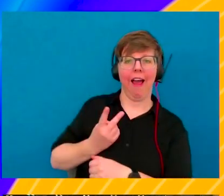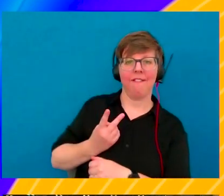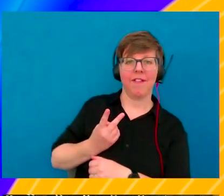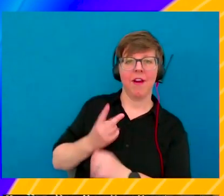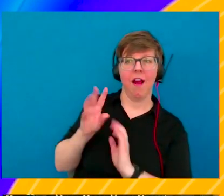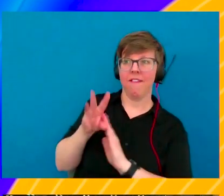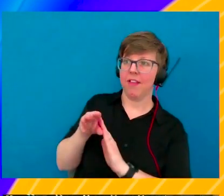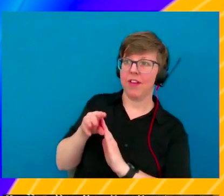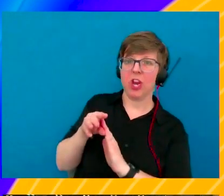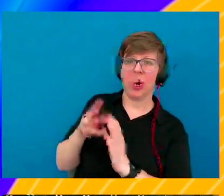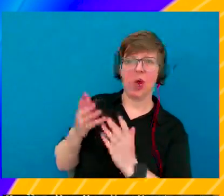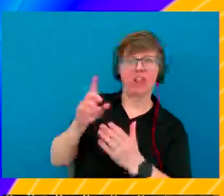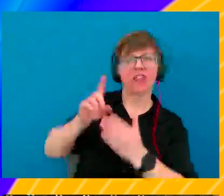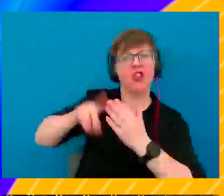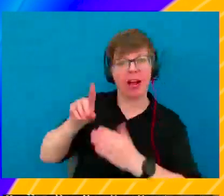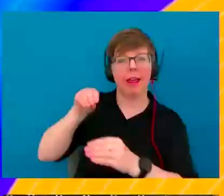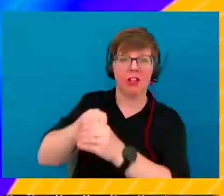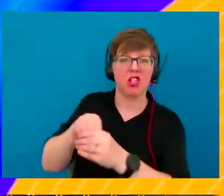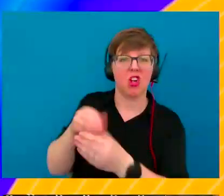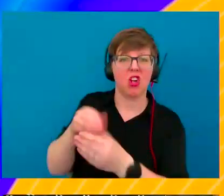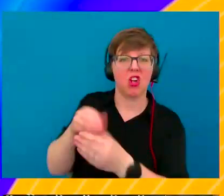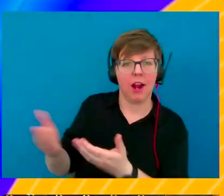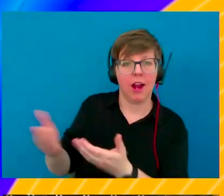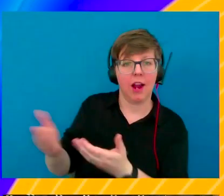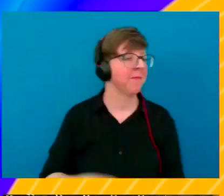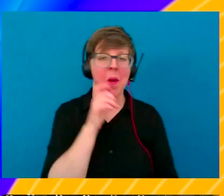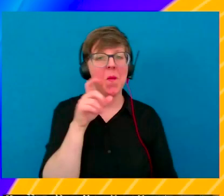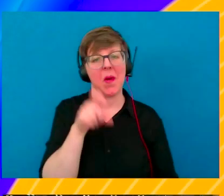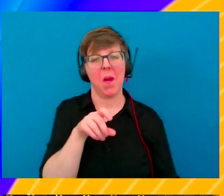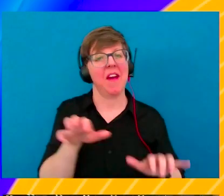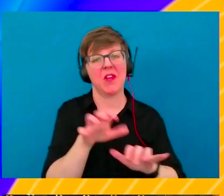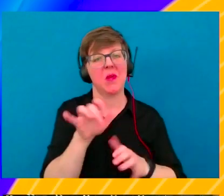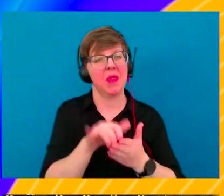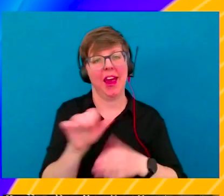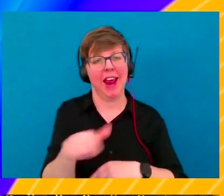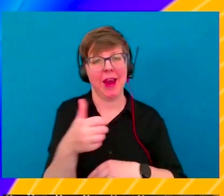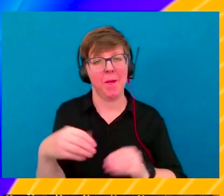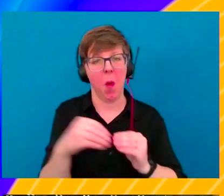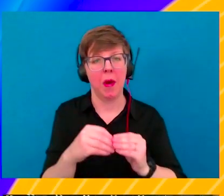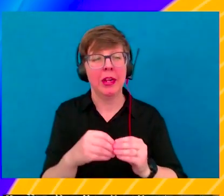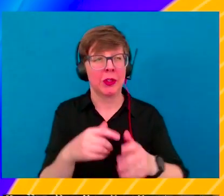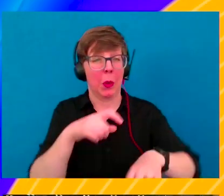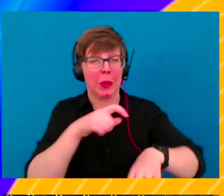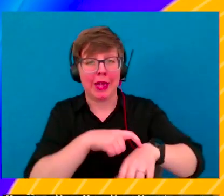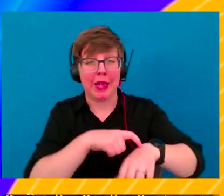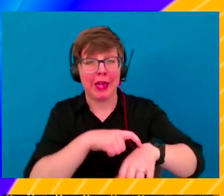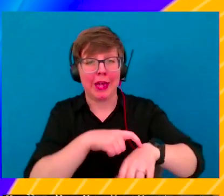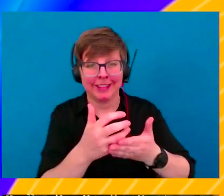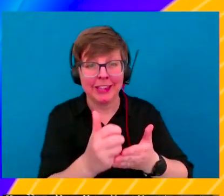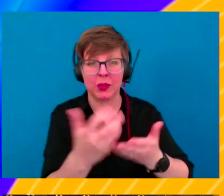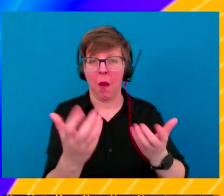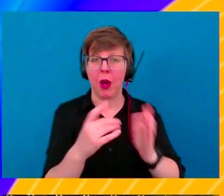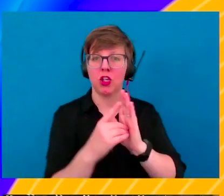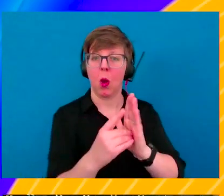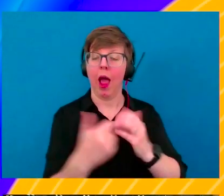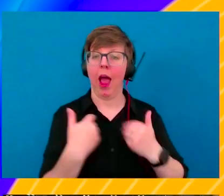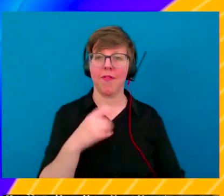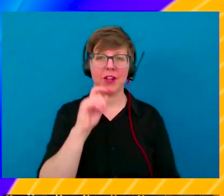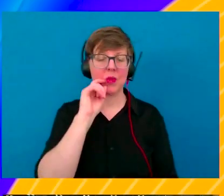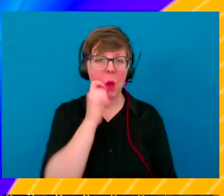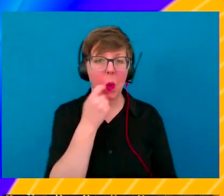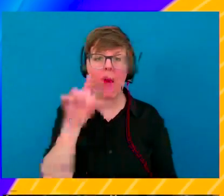have to do that anymore. So the last thing, because I know we're a little short on time, I want to show you Code Whisper in here. So what's super cool is you got this dev environment. It's set up in my Oh.